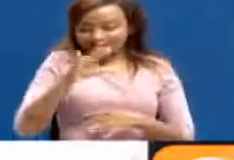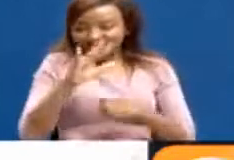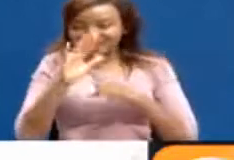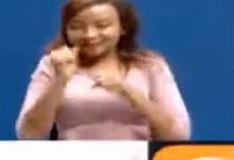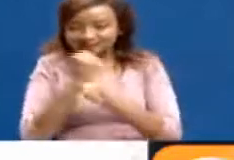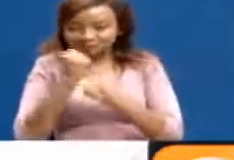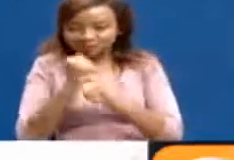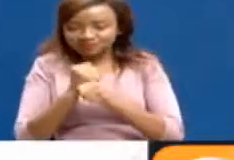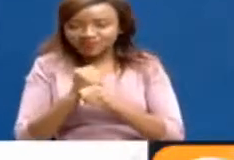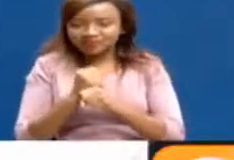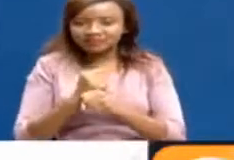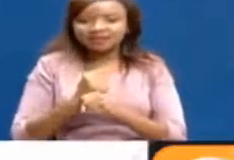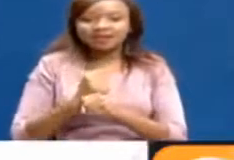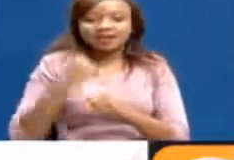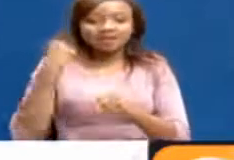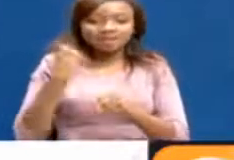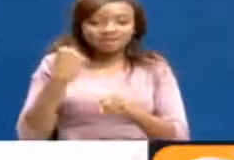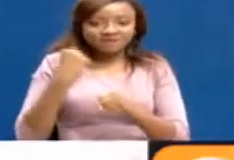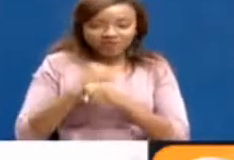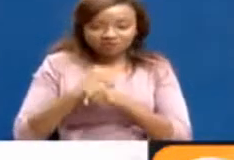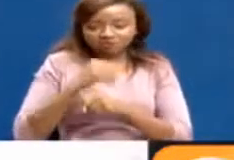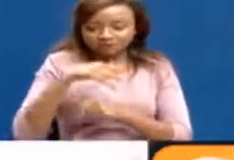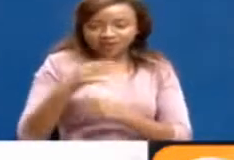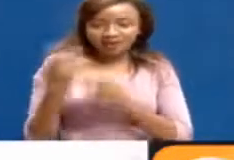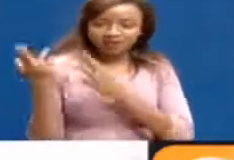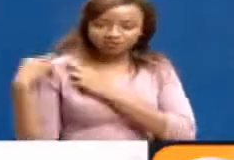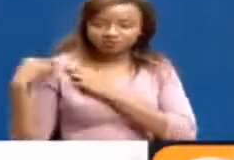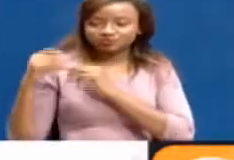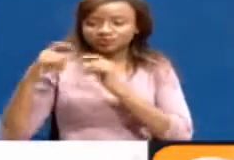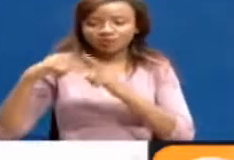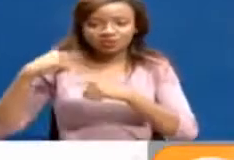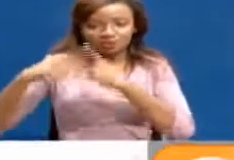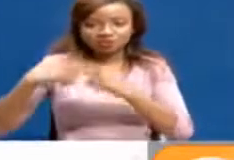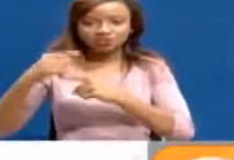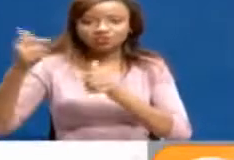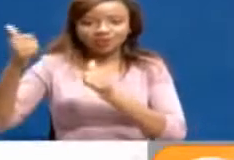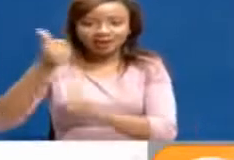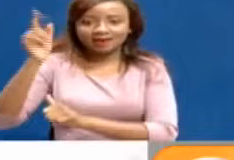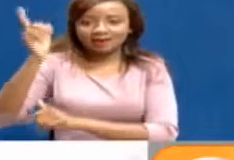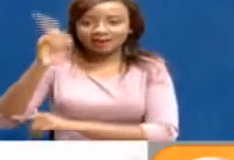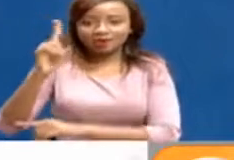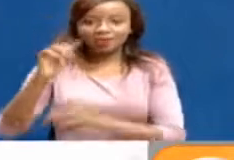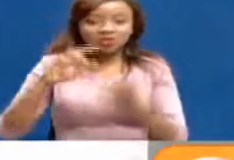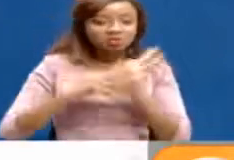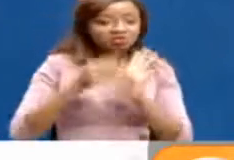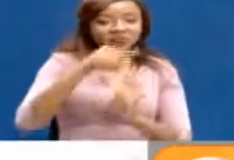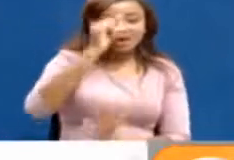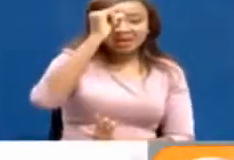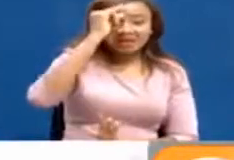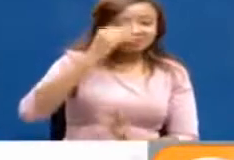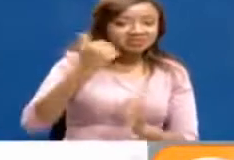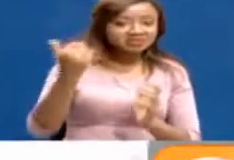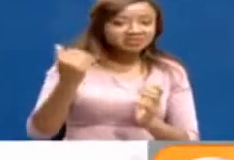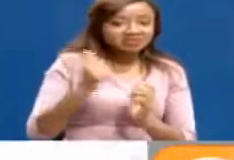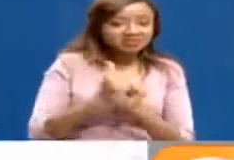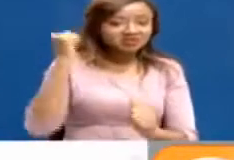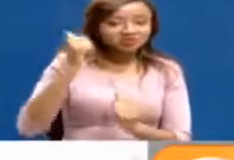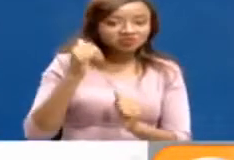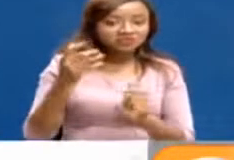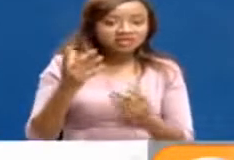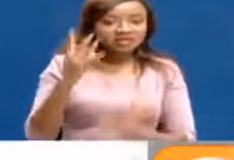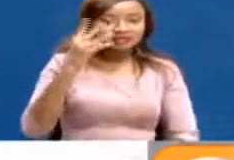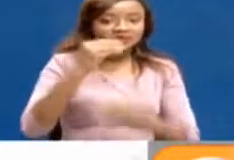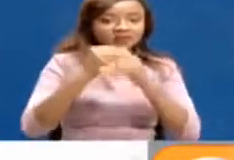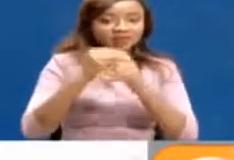remain and rests with Nairobi County, and so that's how we'll go. And the governor has already rejected the supplemental budget.